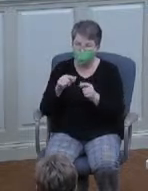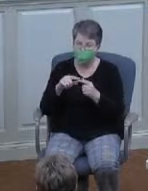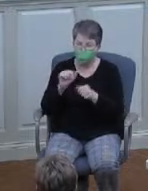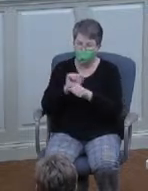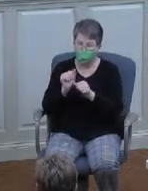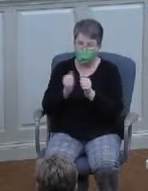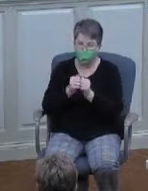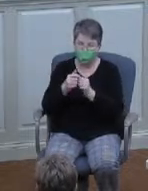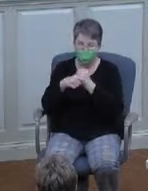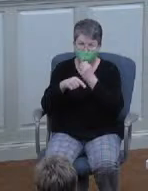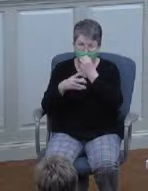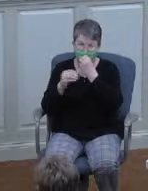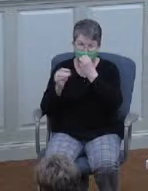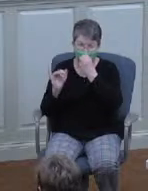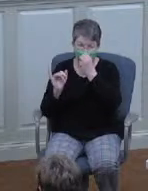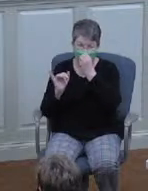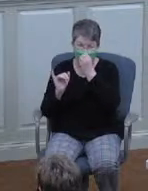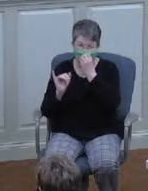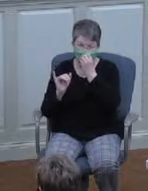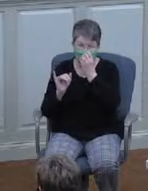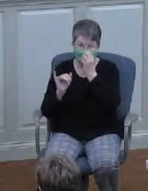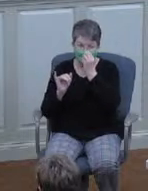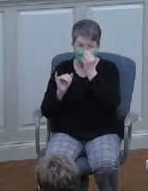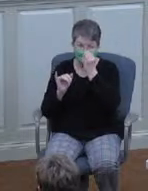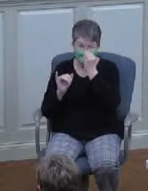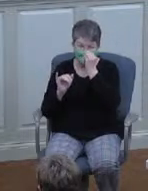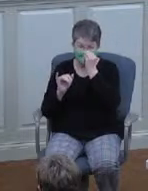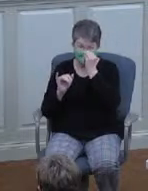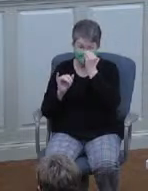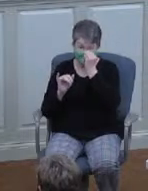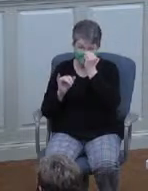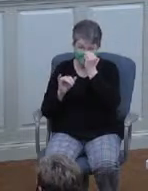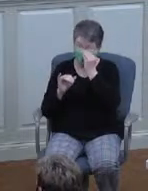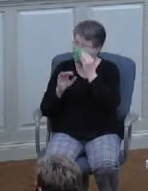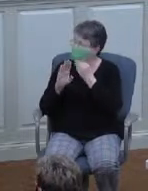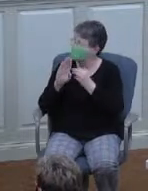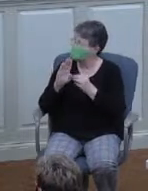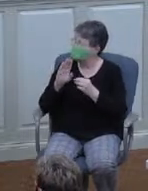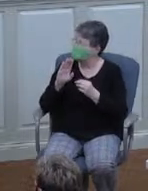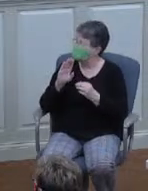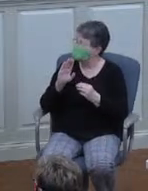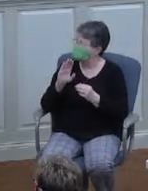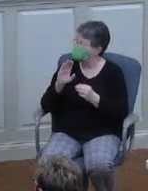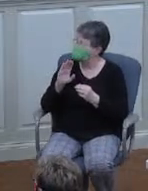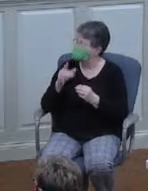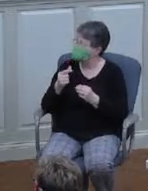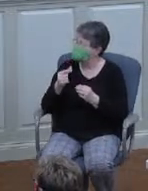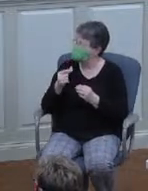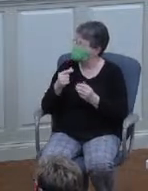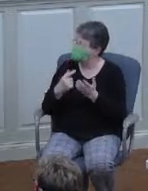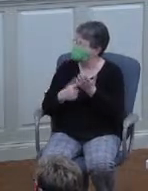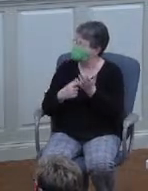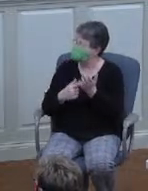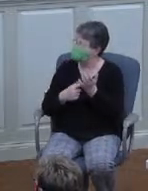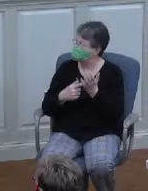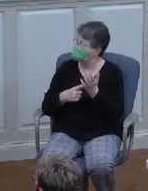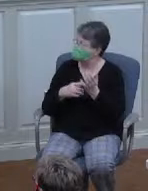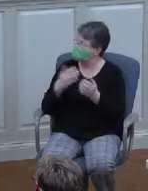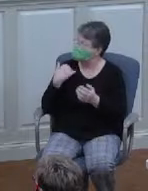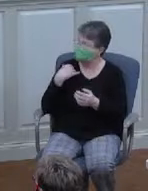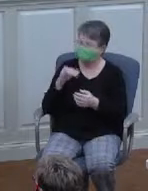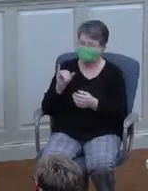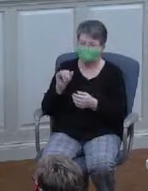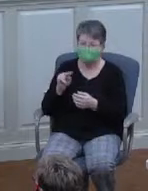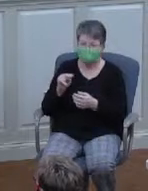them. And also enter in the CDBG discussion earlier. In